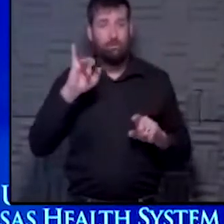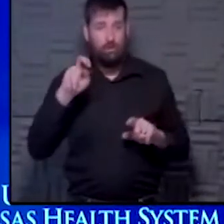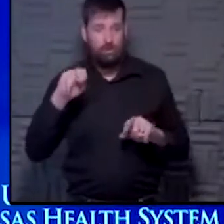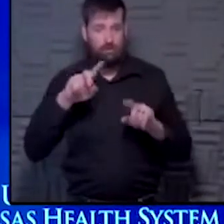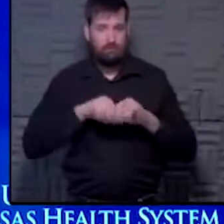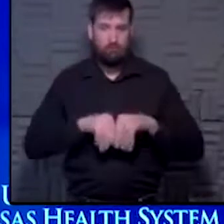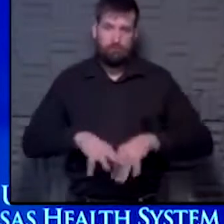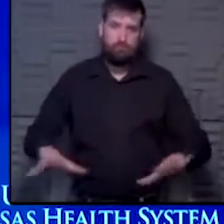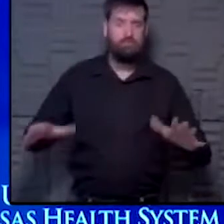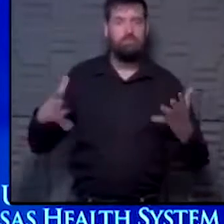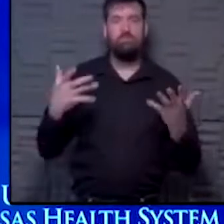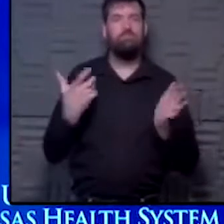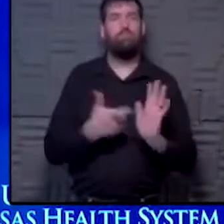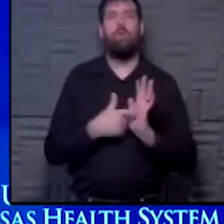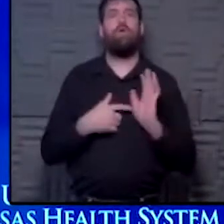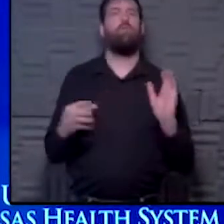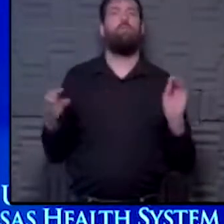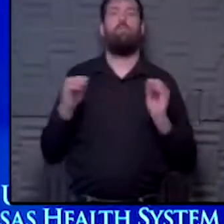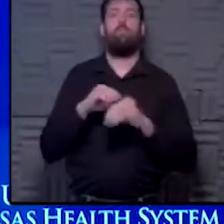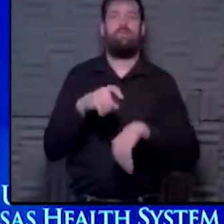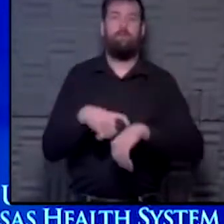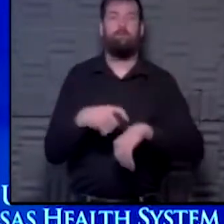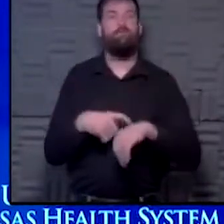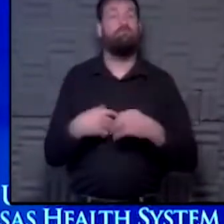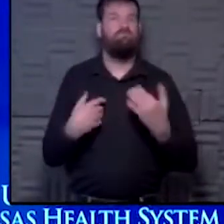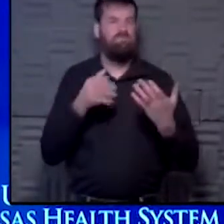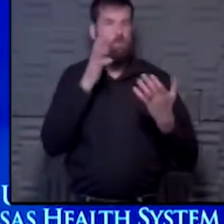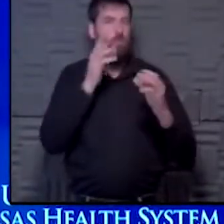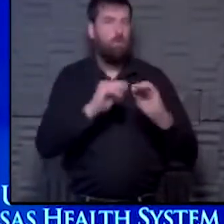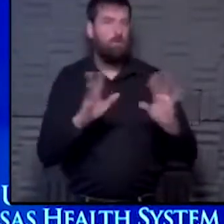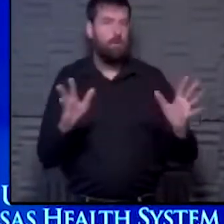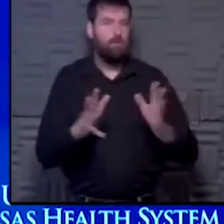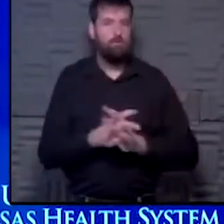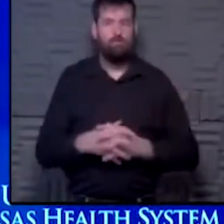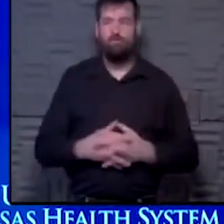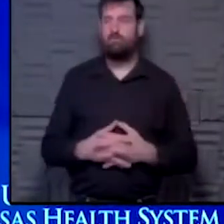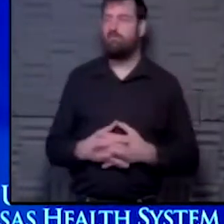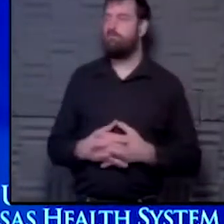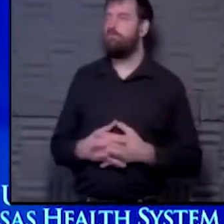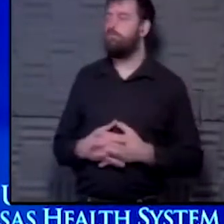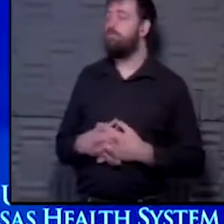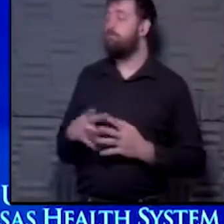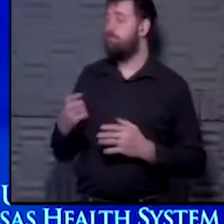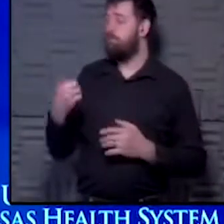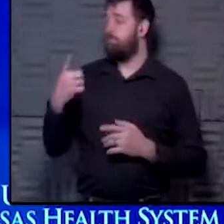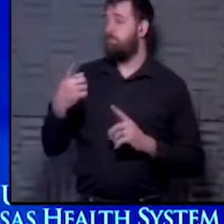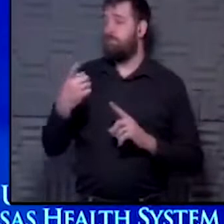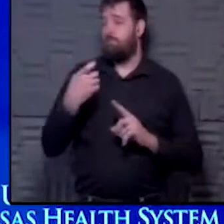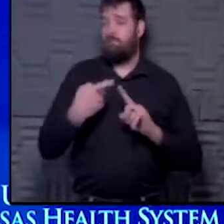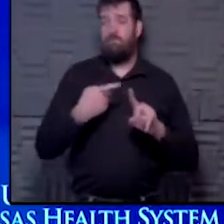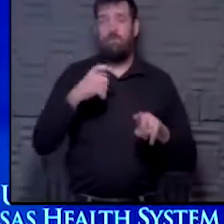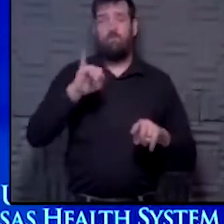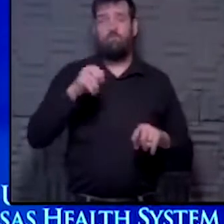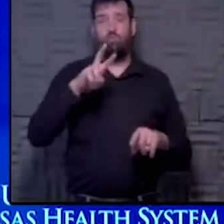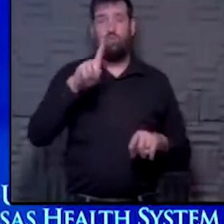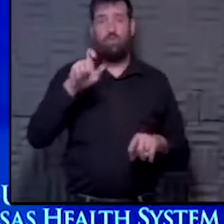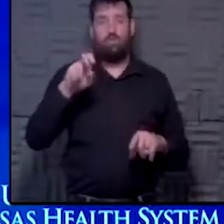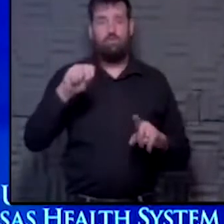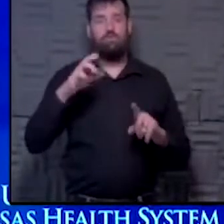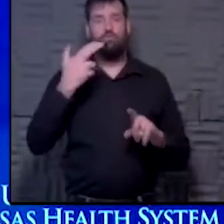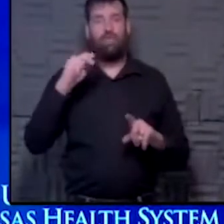required people to take a little more time. But 24 you know months, what? maybe. Let's clarify that. All right. Got one that sent in from Jordan, a reporter at